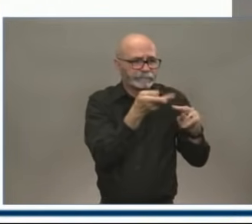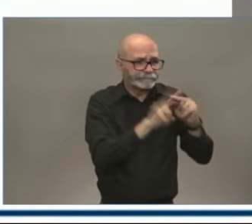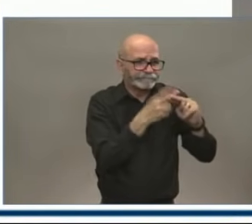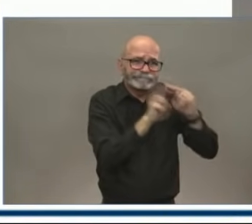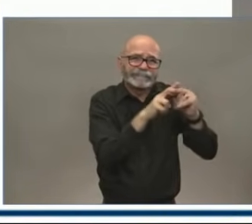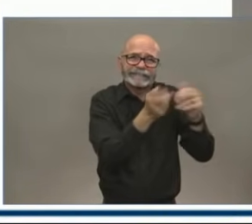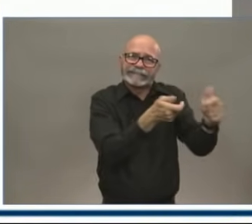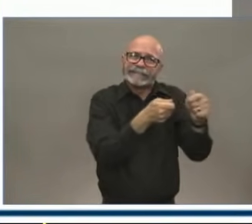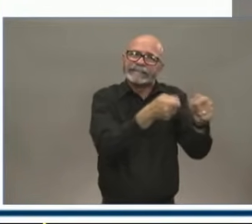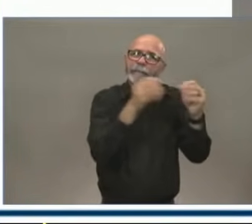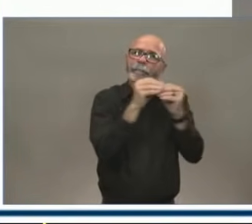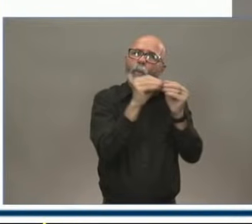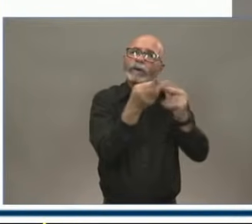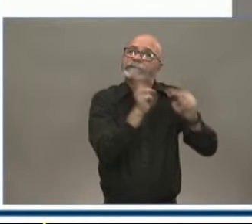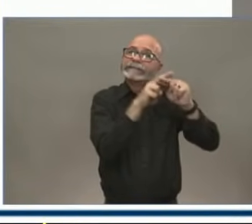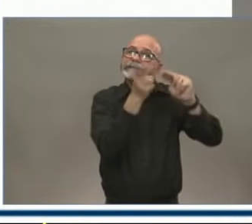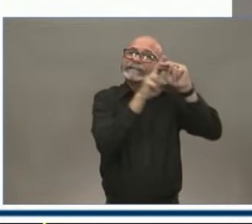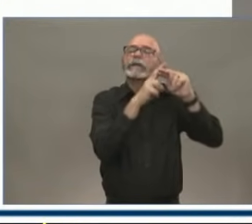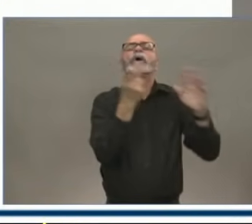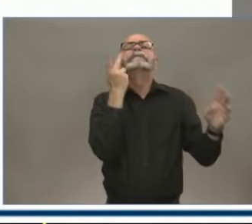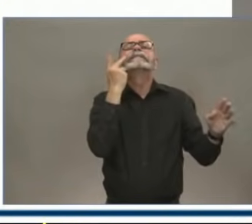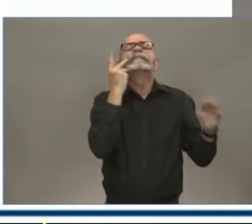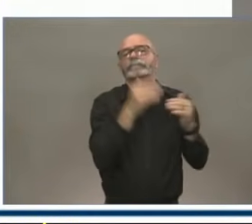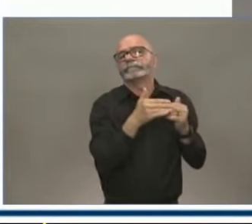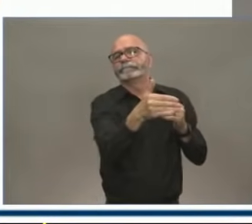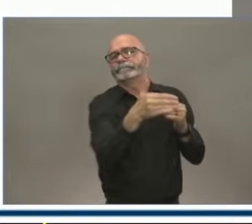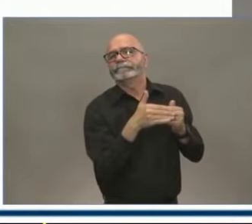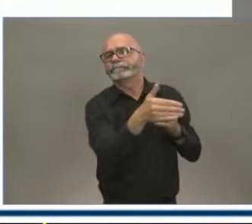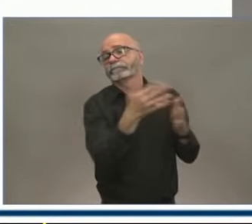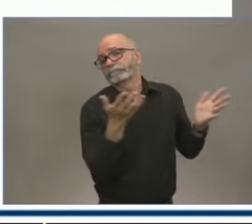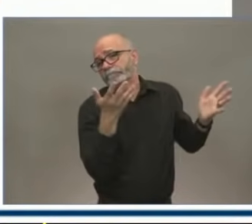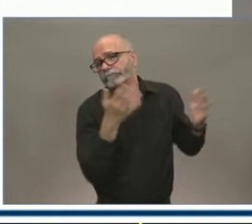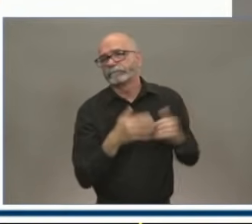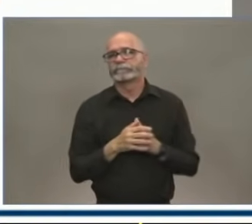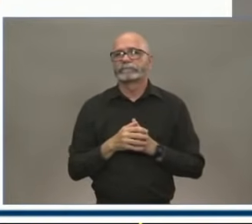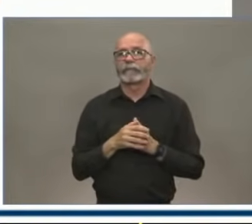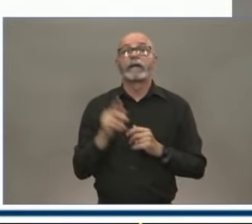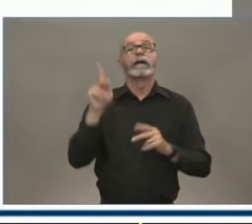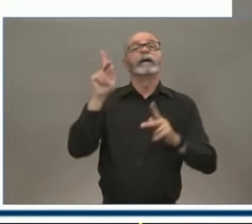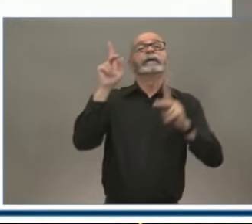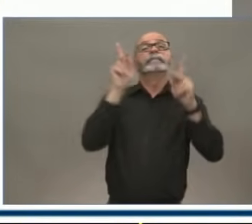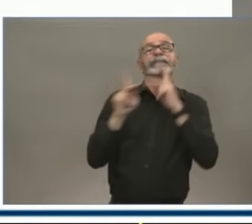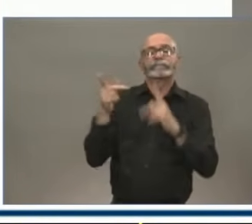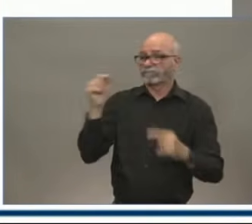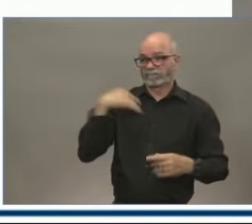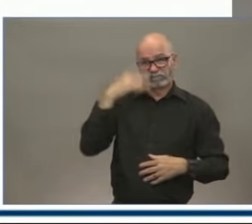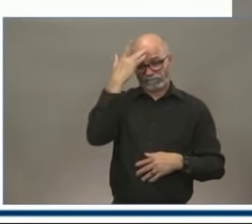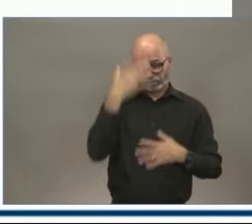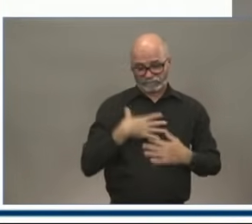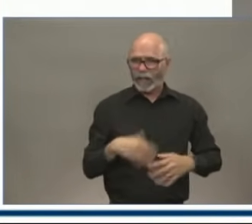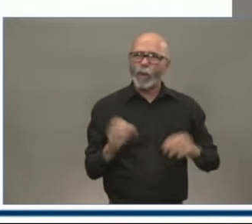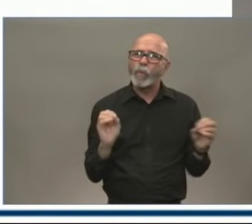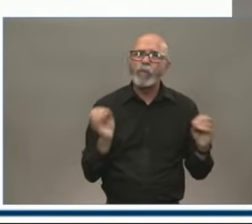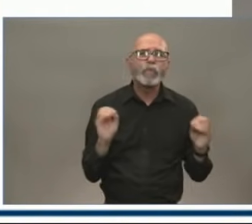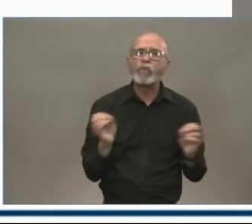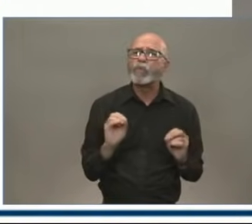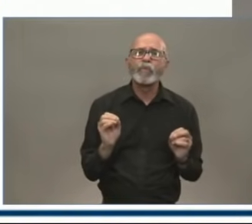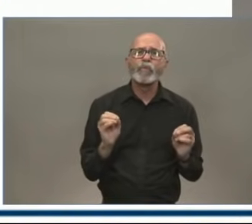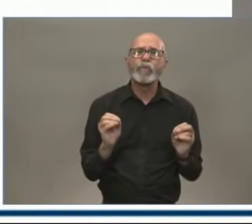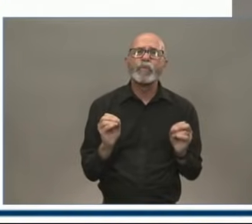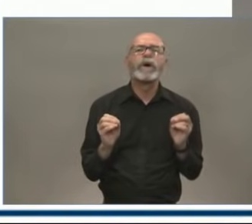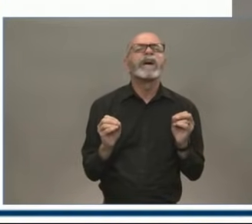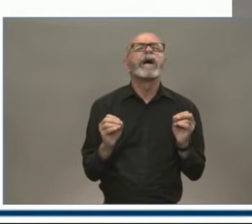we might want to go with this next. Certainly the asymptomatic testing is an area we're seeing that we need to pay